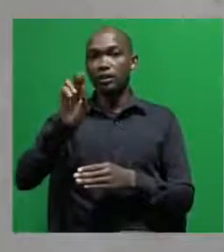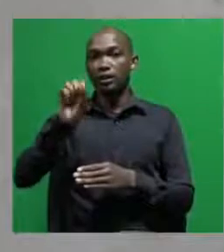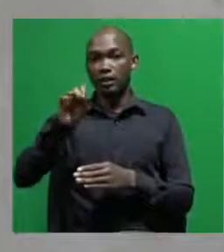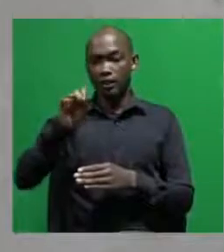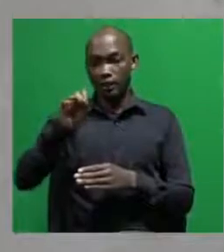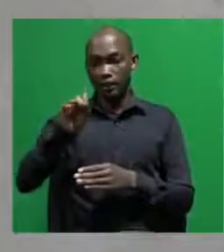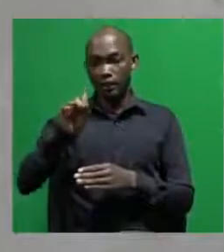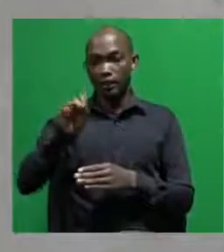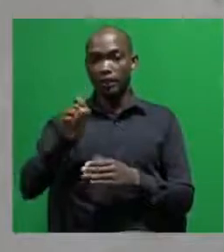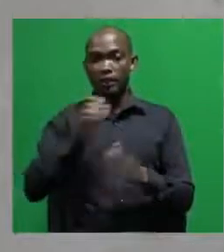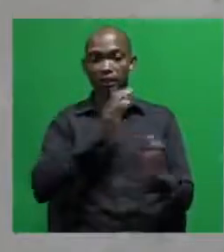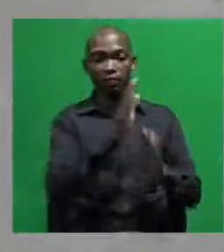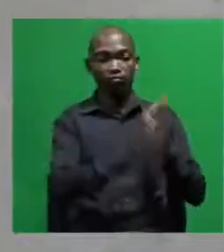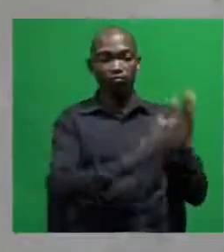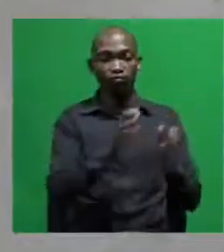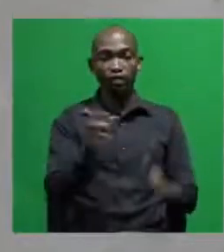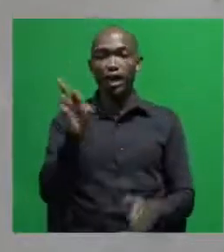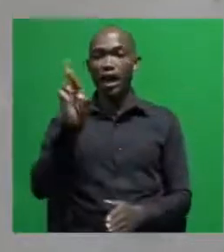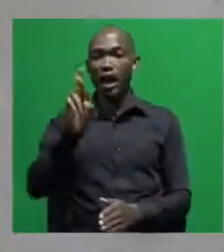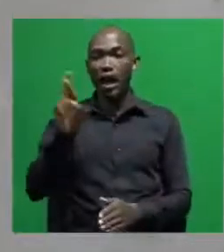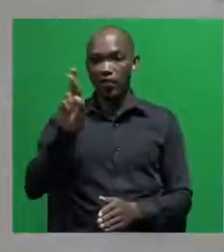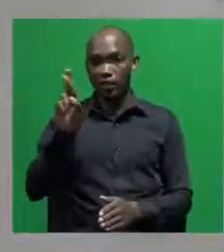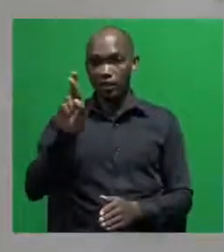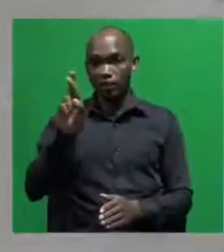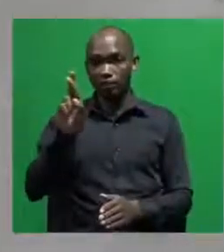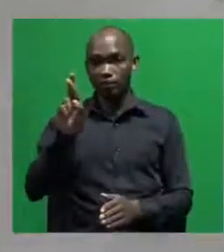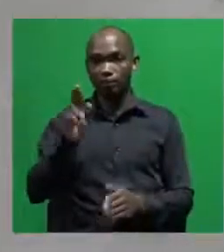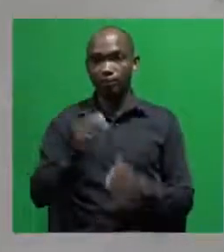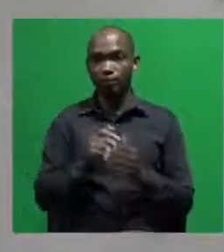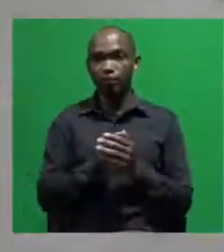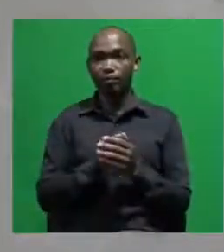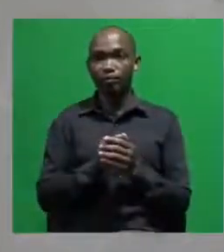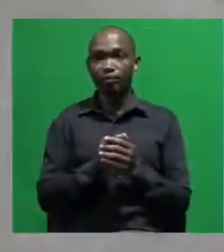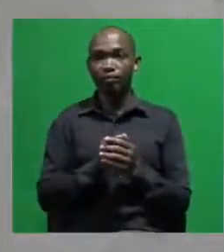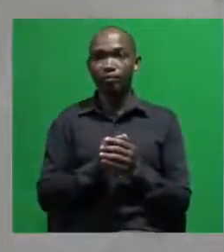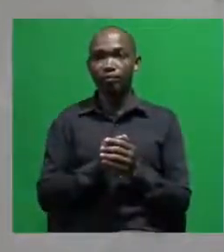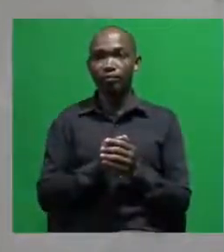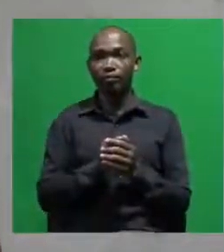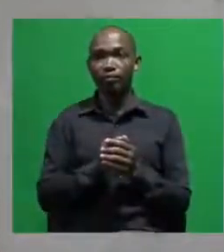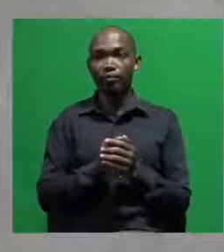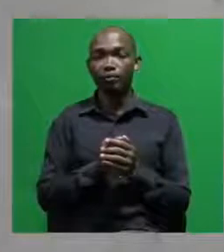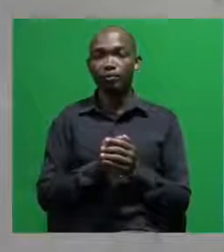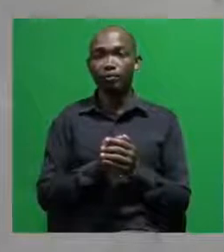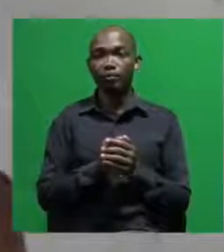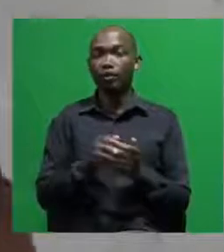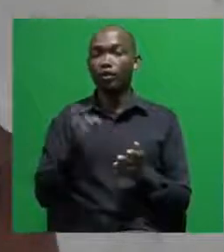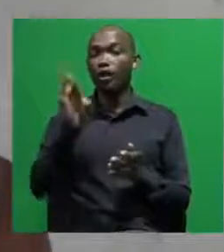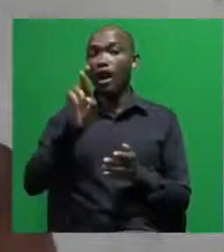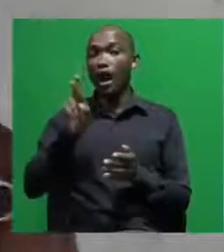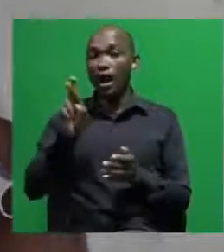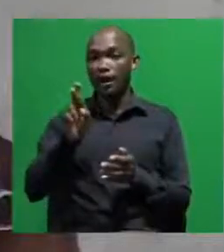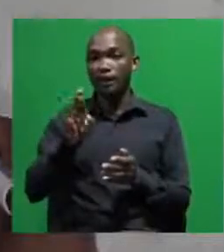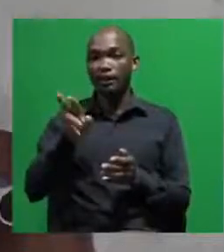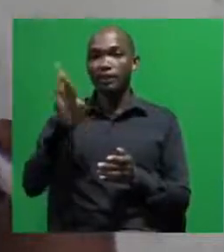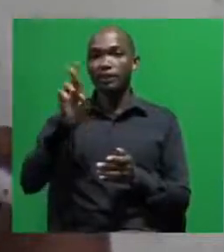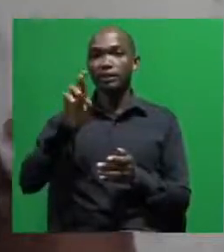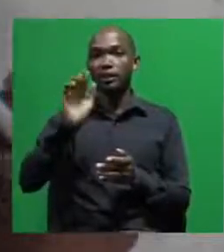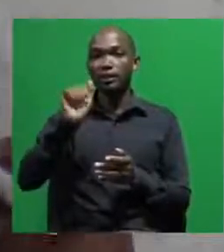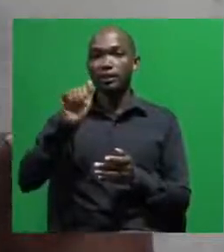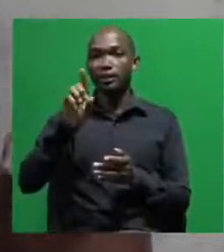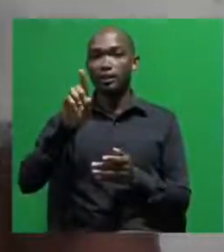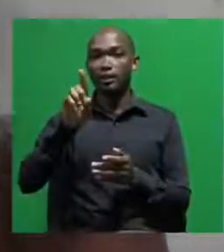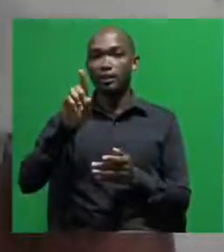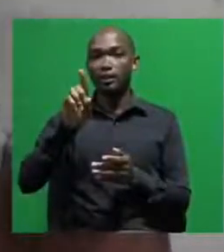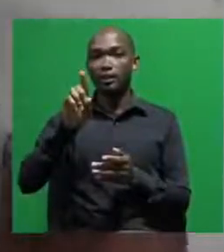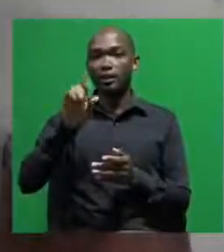is denoted by small r. So here r is the radius.